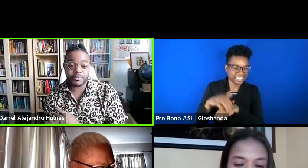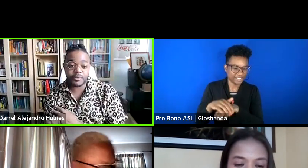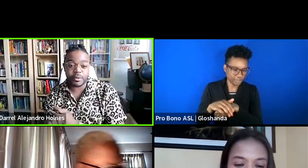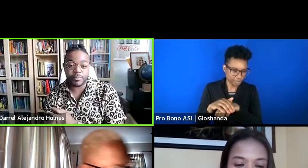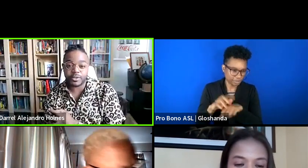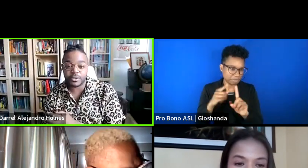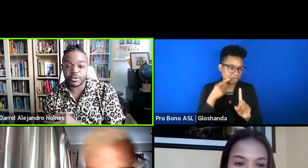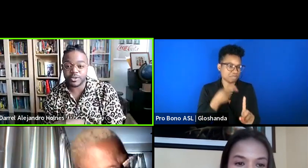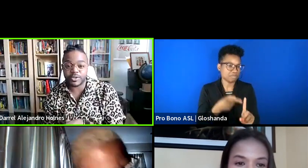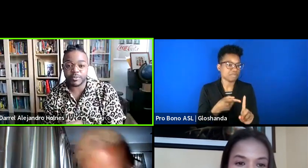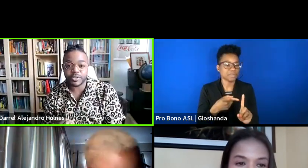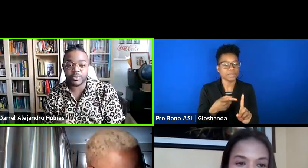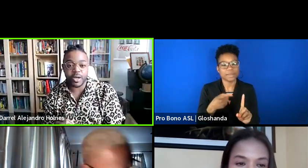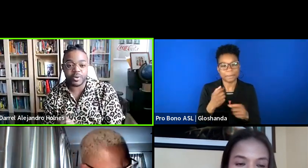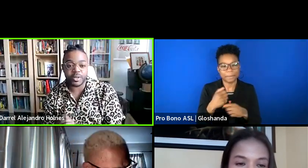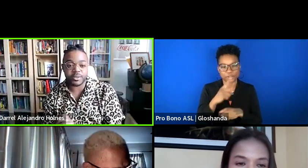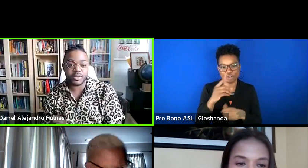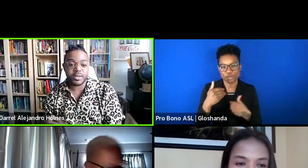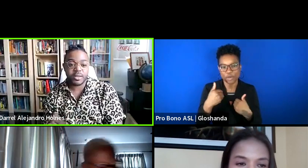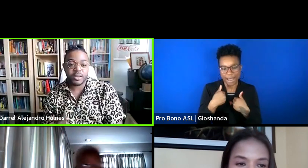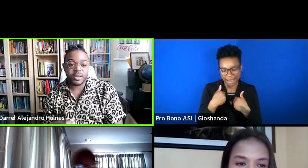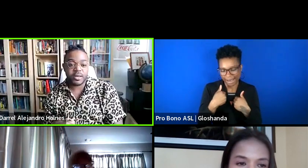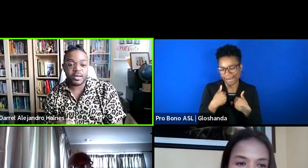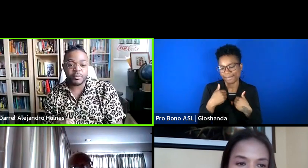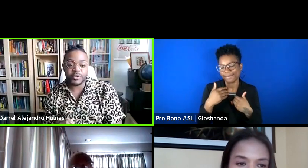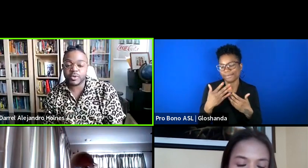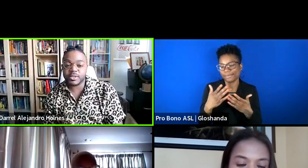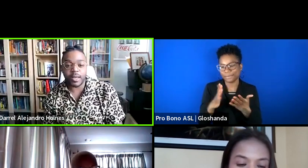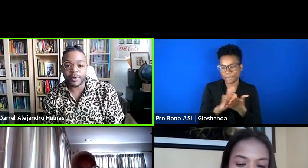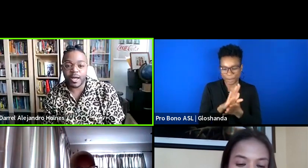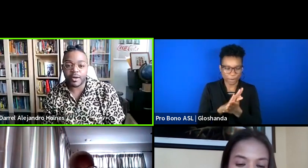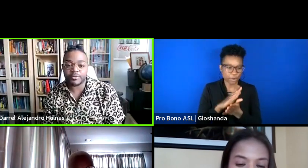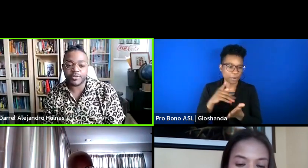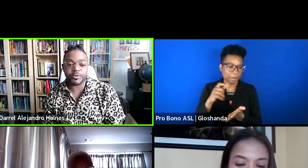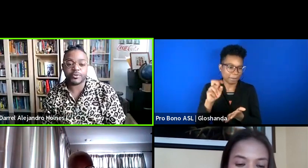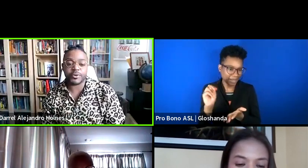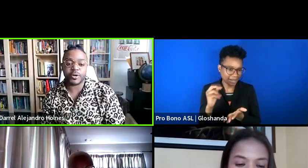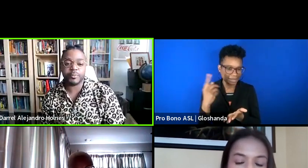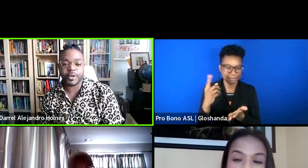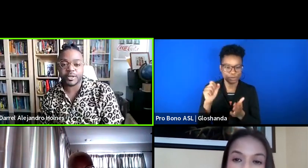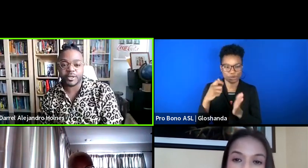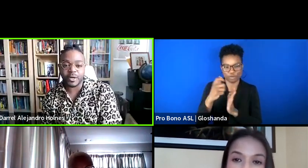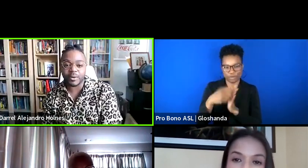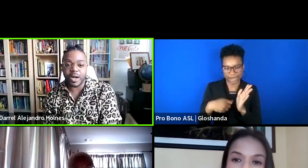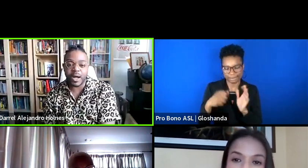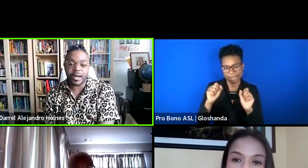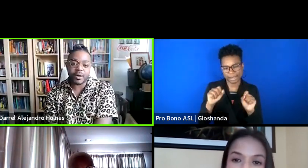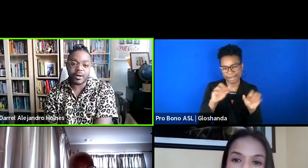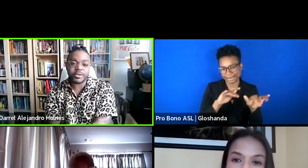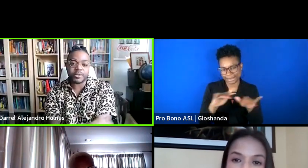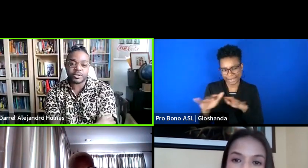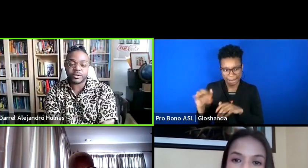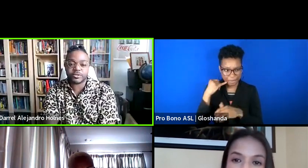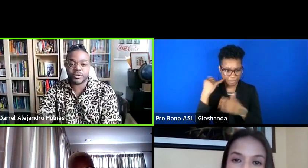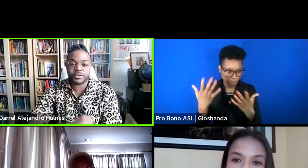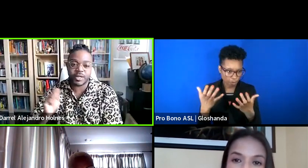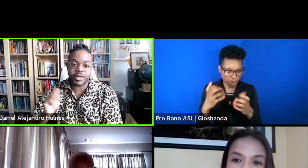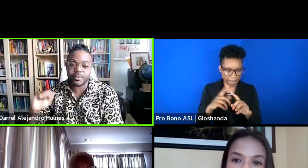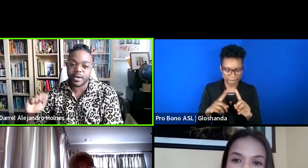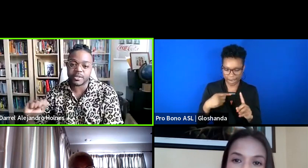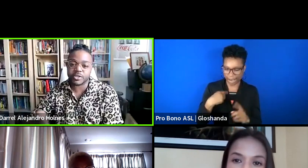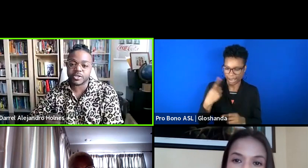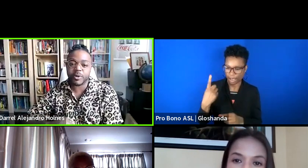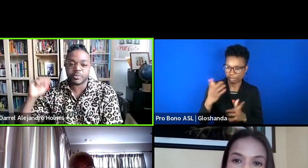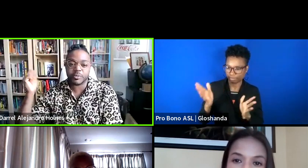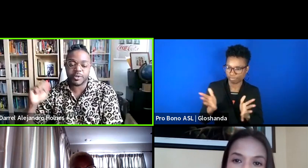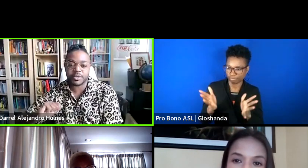pen or a pencil, so something to write with. You can type it out if you prefer, but, you know, I always encourage folks to